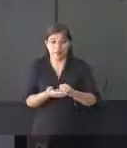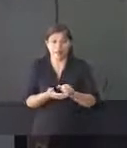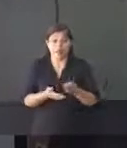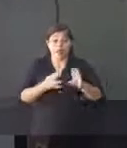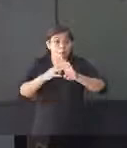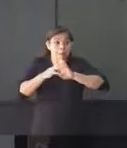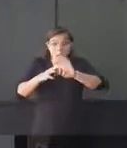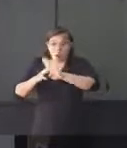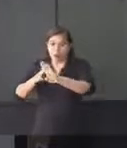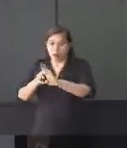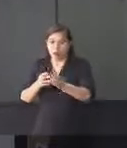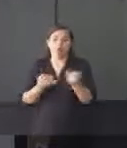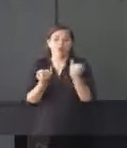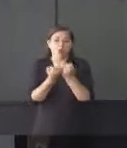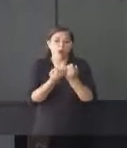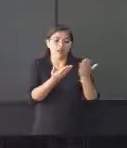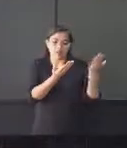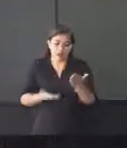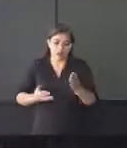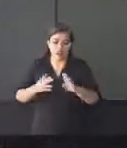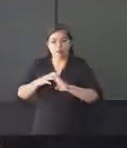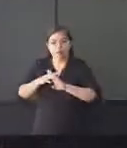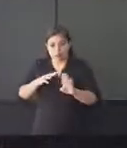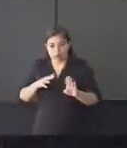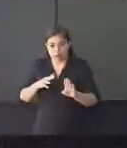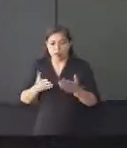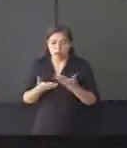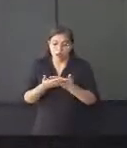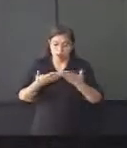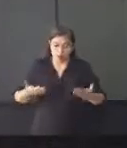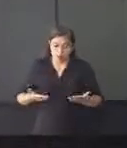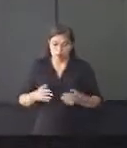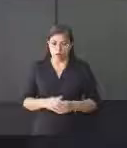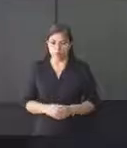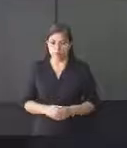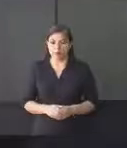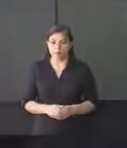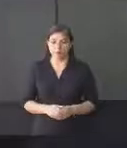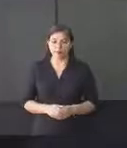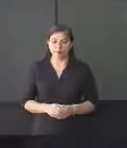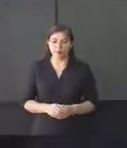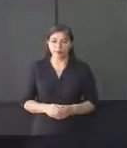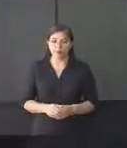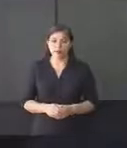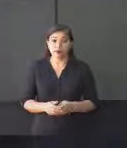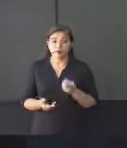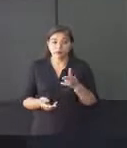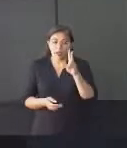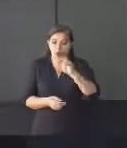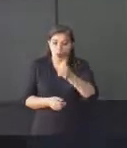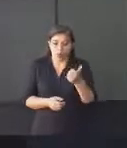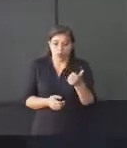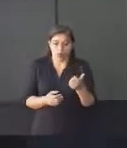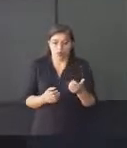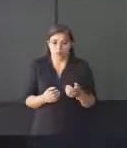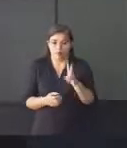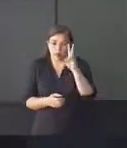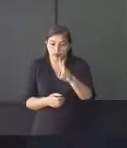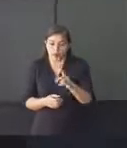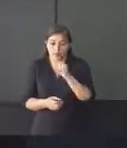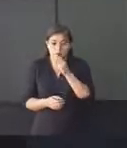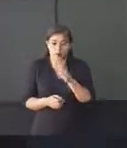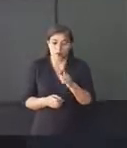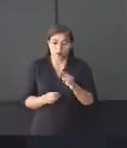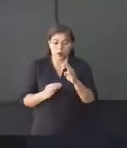send and receive migrants. Now we are going to jump and go